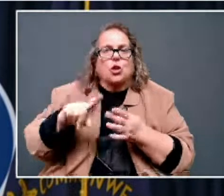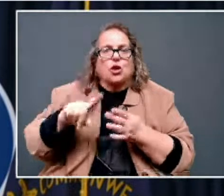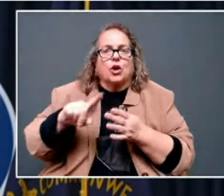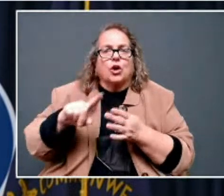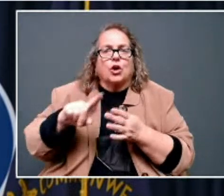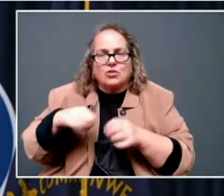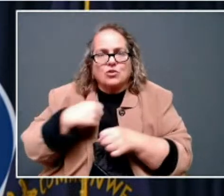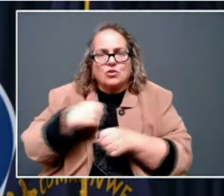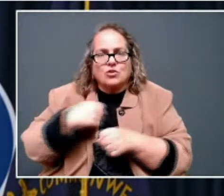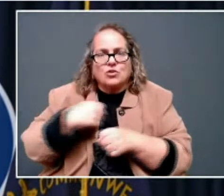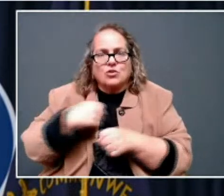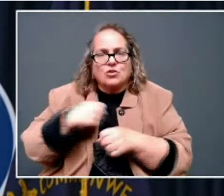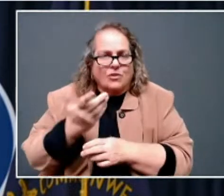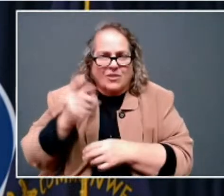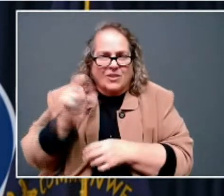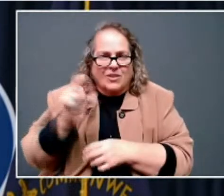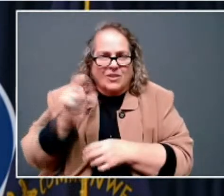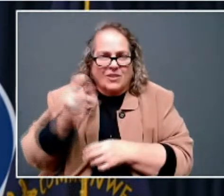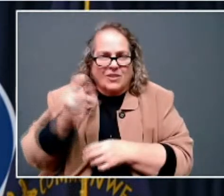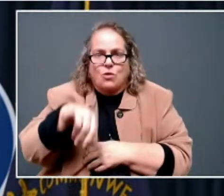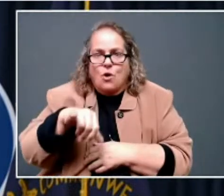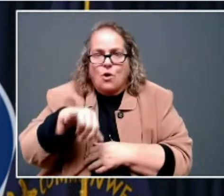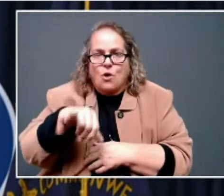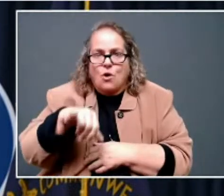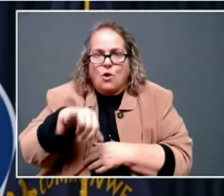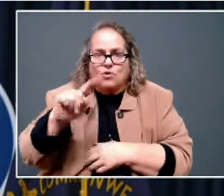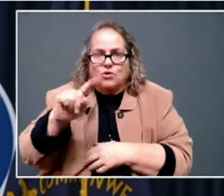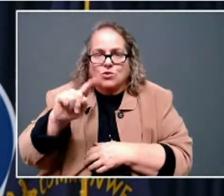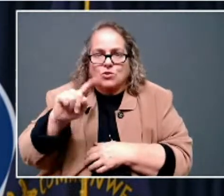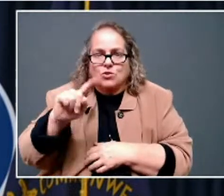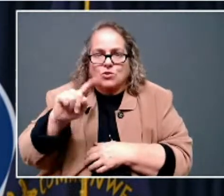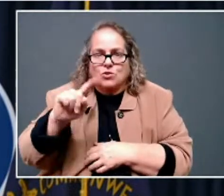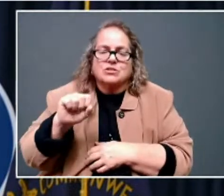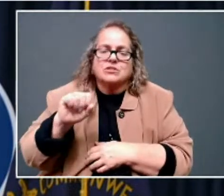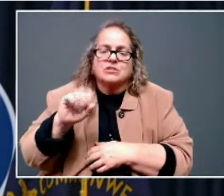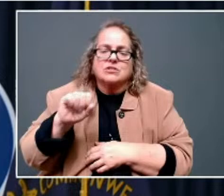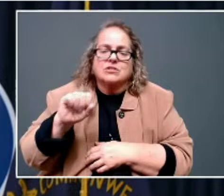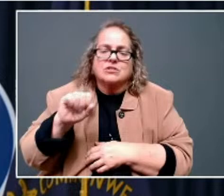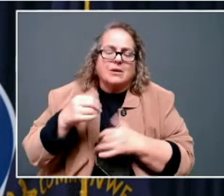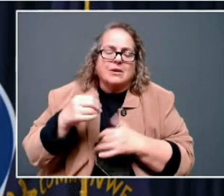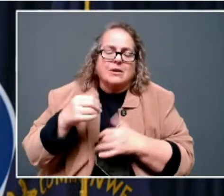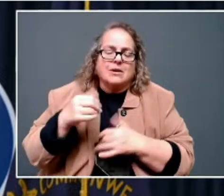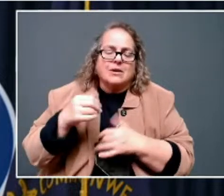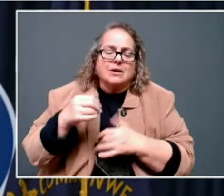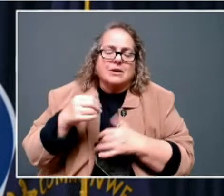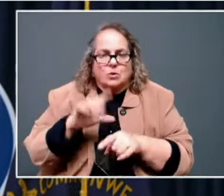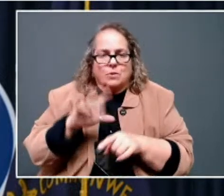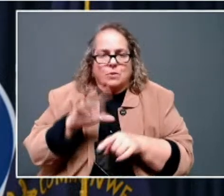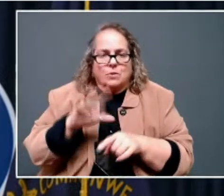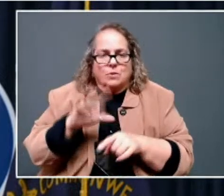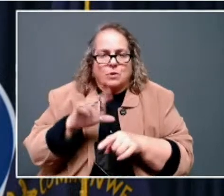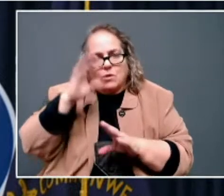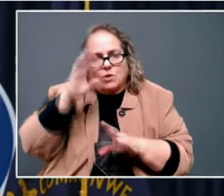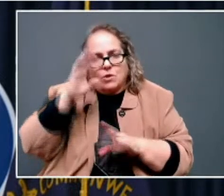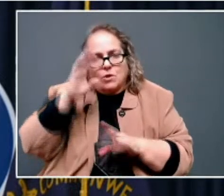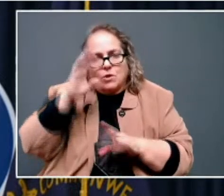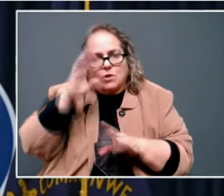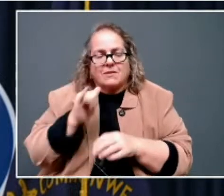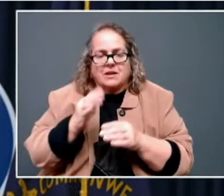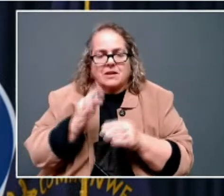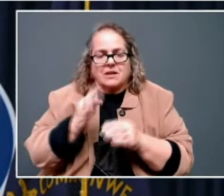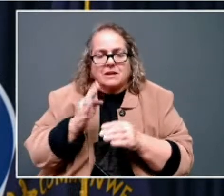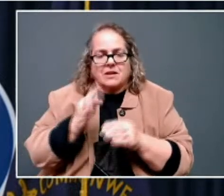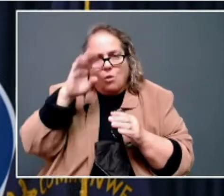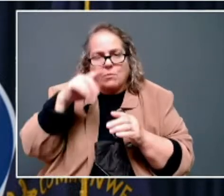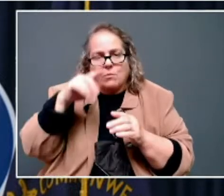for those. So still work to be done. We hope to be able to work, and I think we expect to be able to work